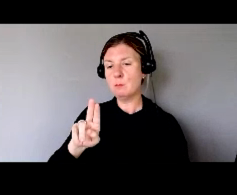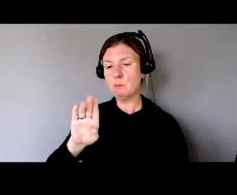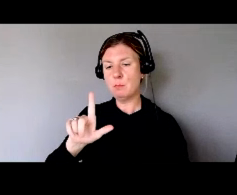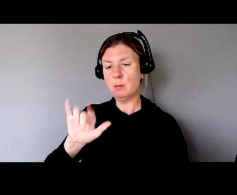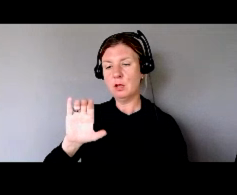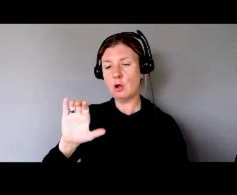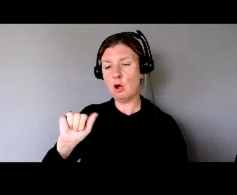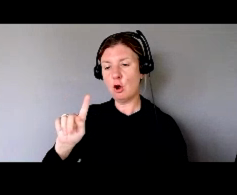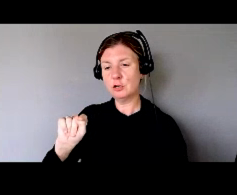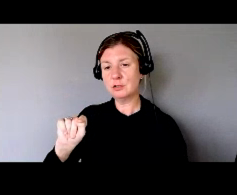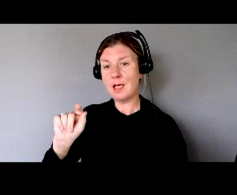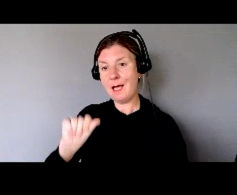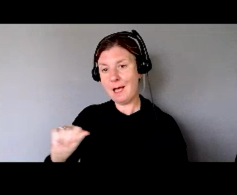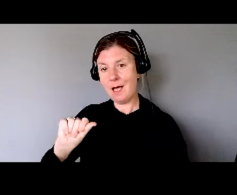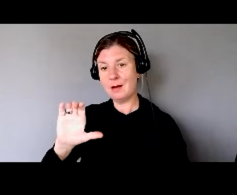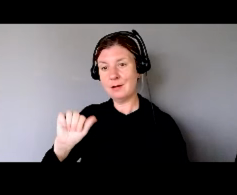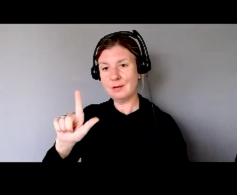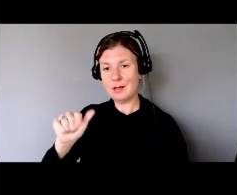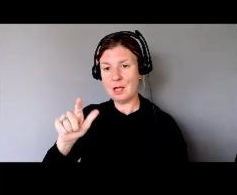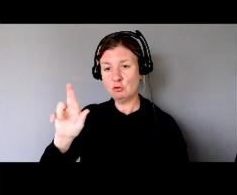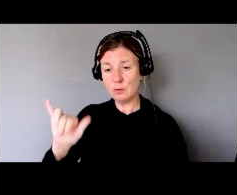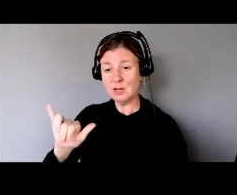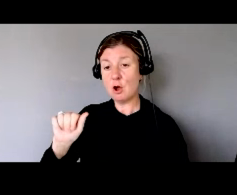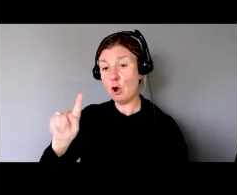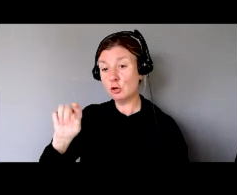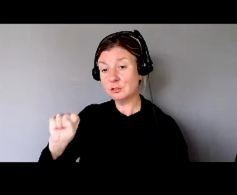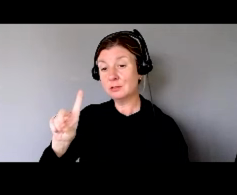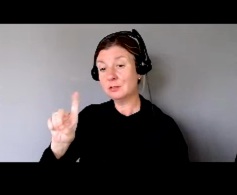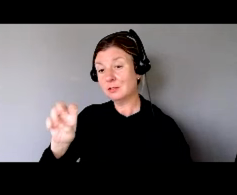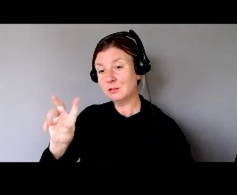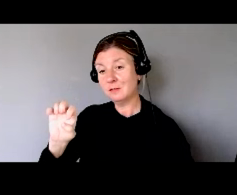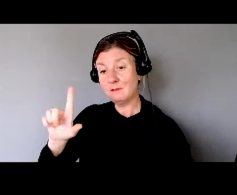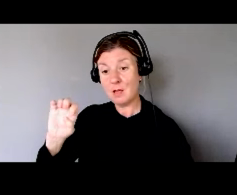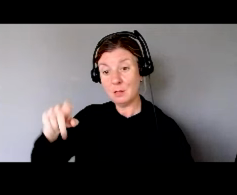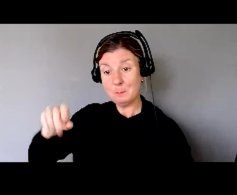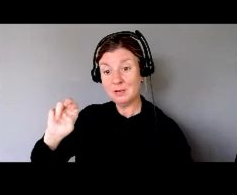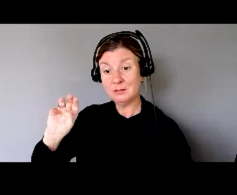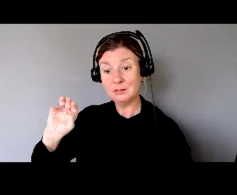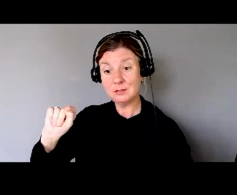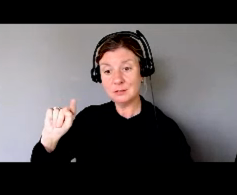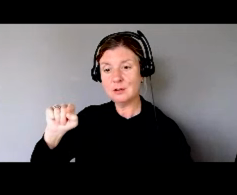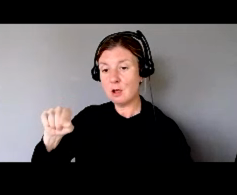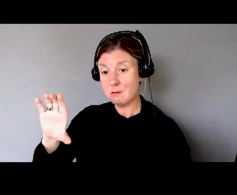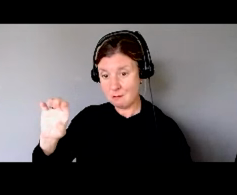publicart@calgaryartsdevelopment.com to self-nominate.